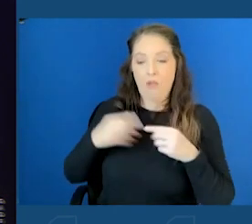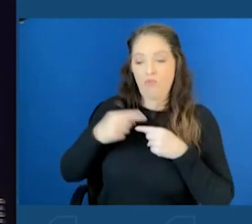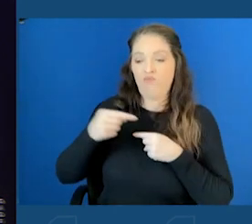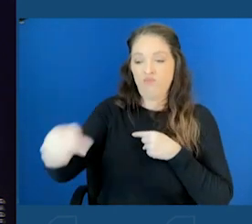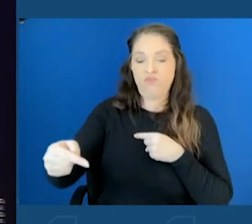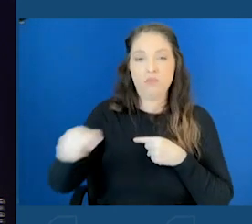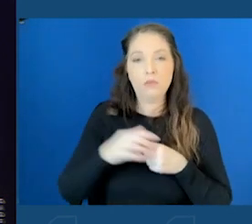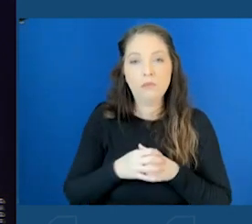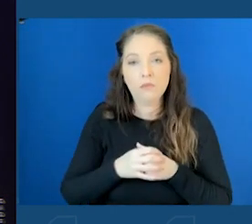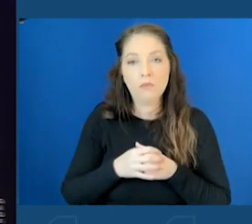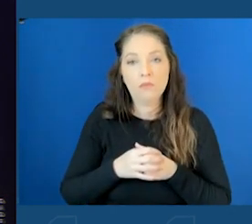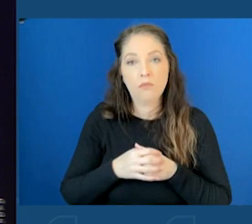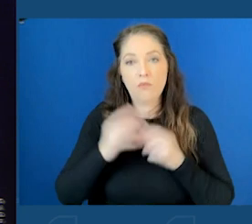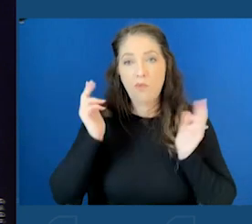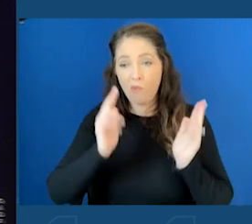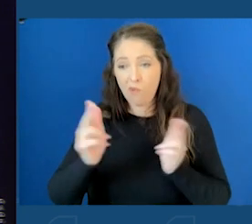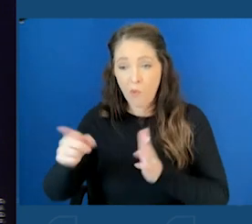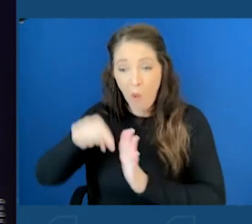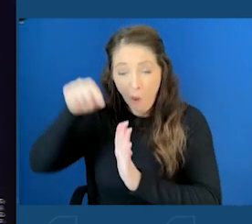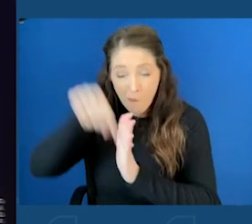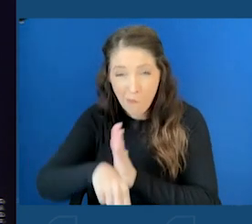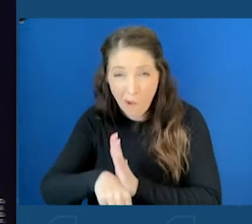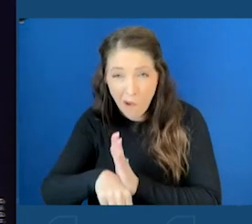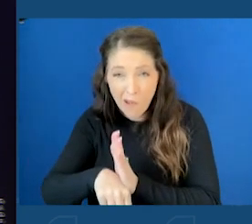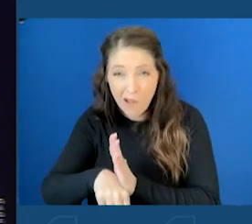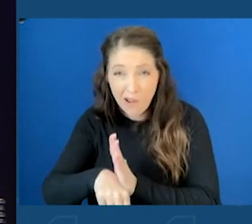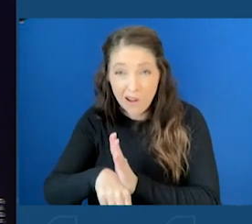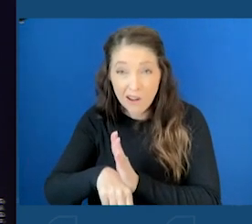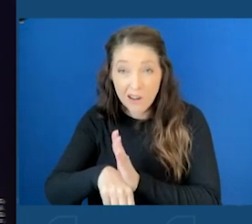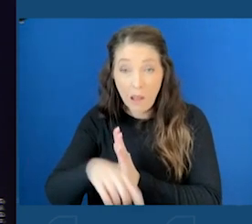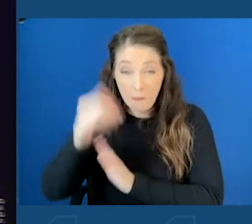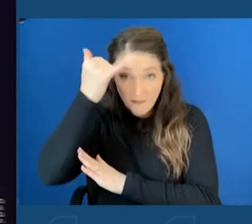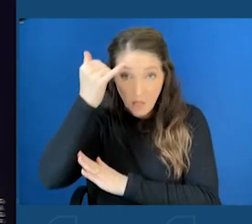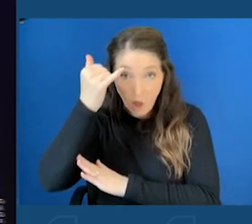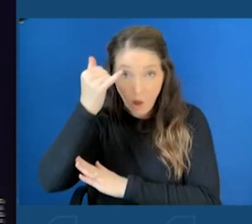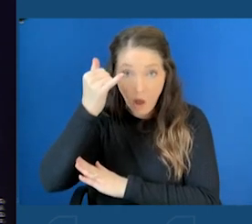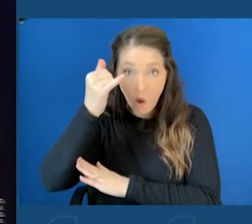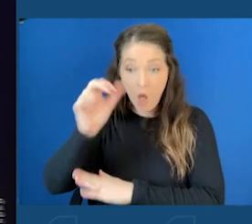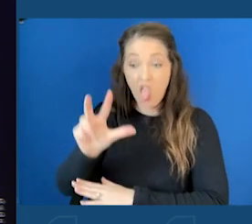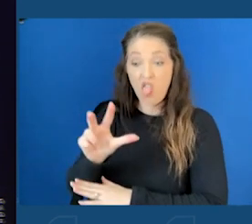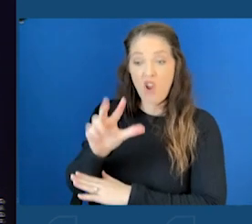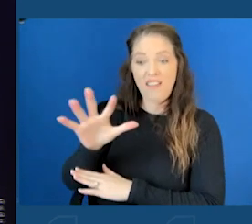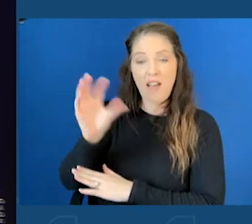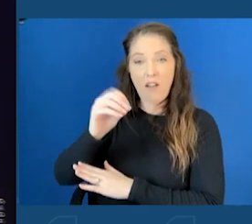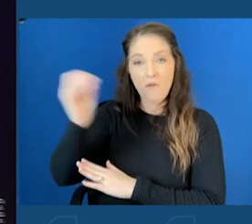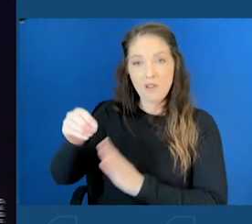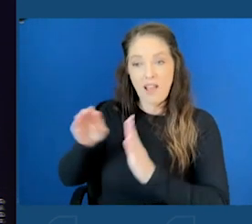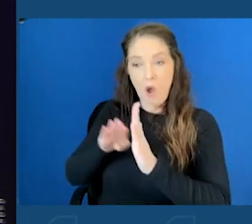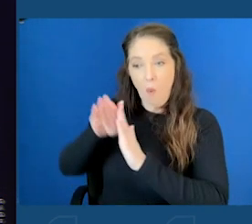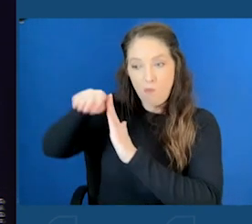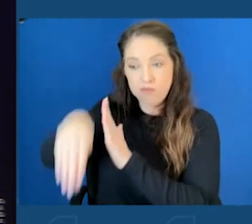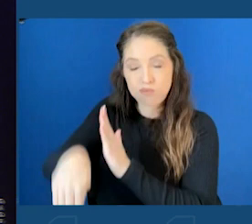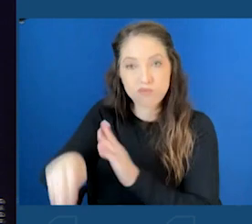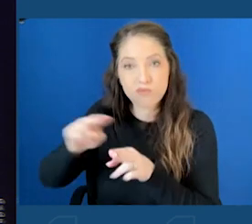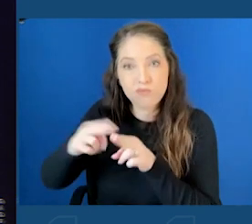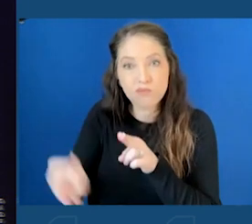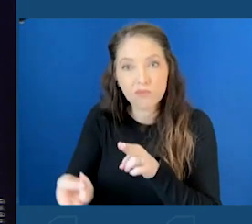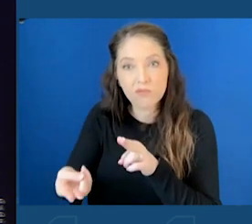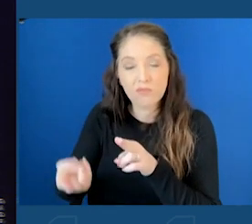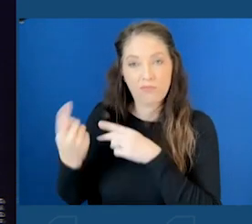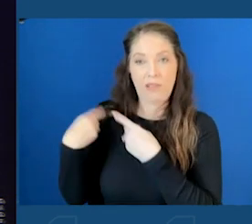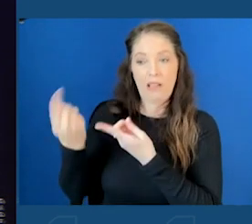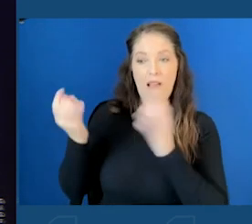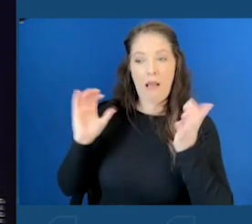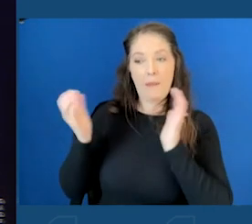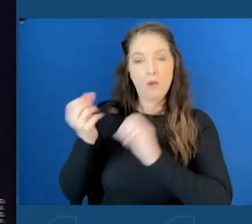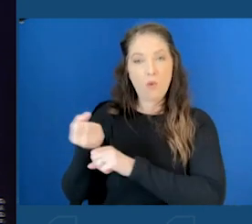The shooting and murder rate in Buffalo is down 35% since last year. It is down 14%